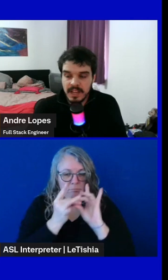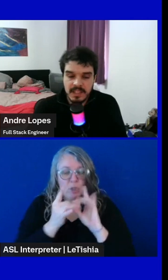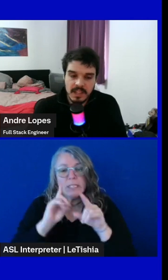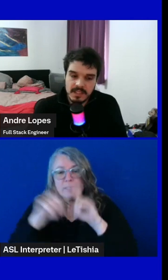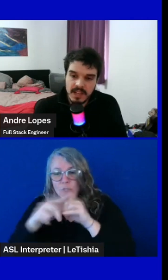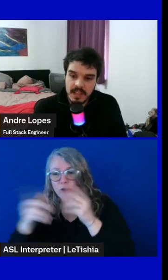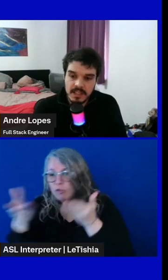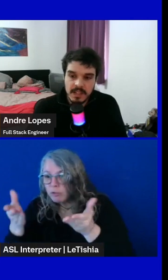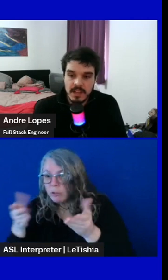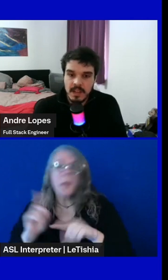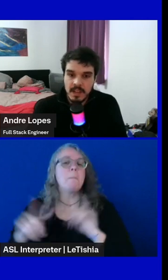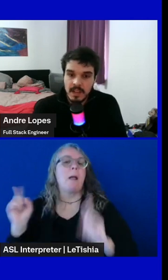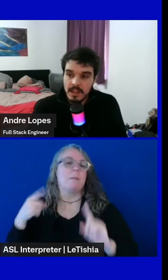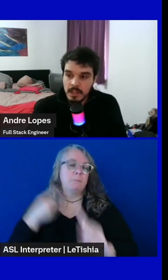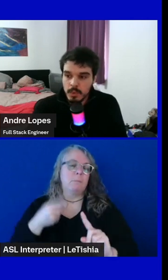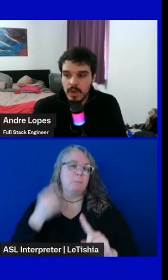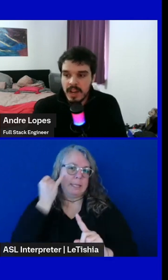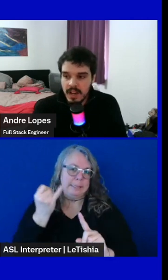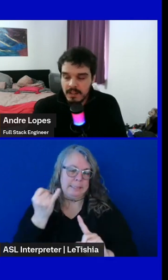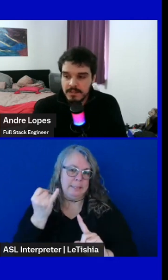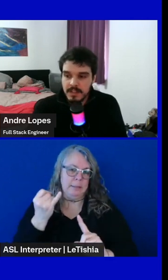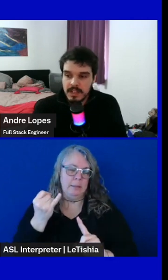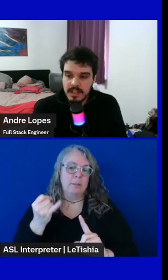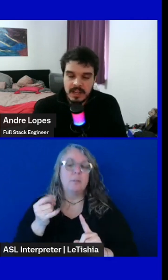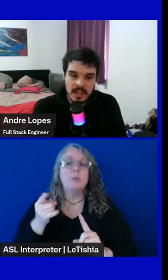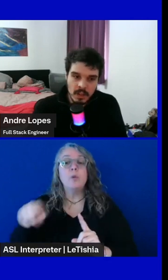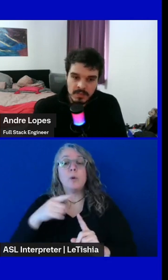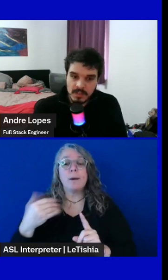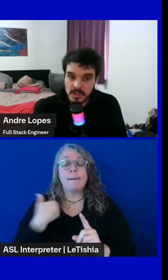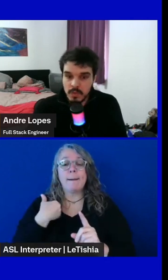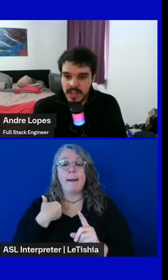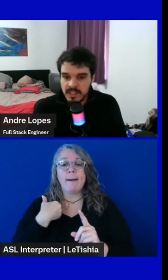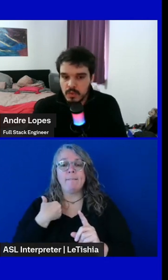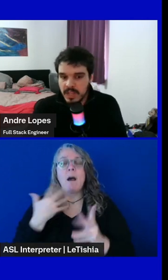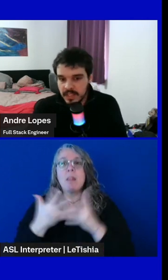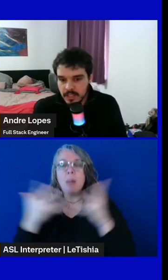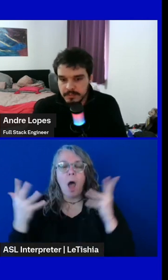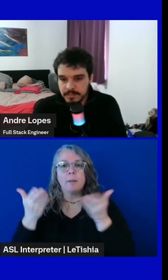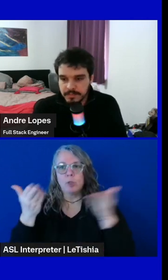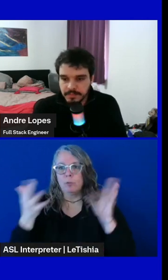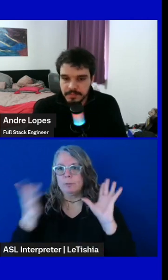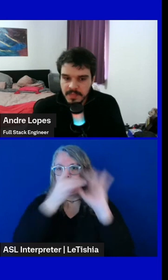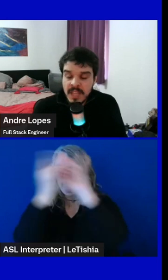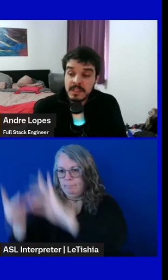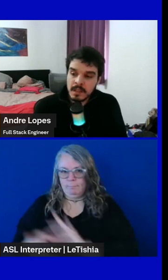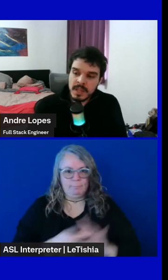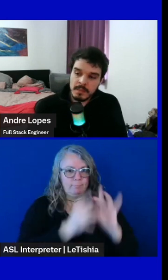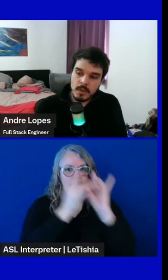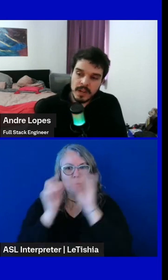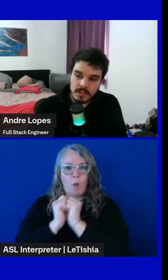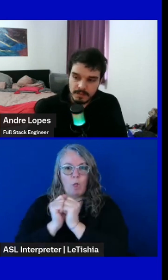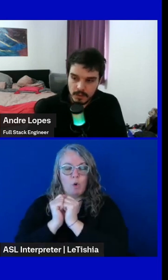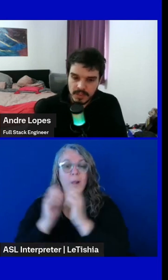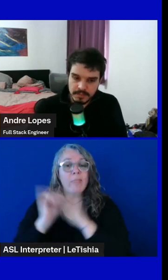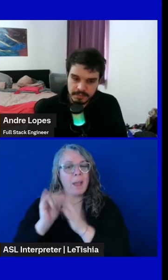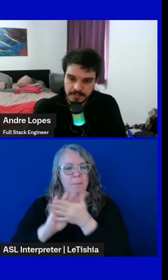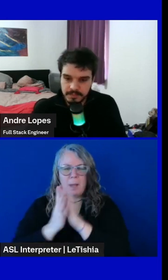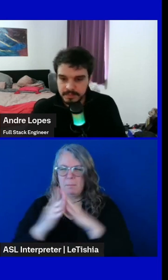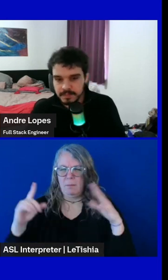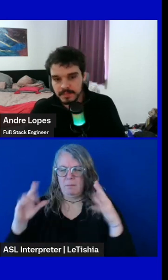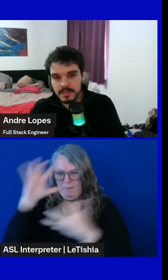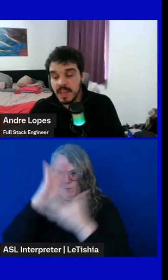but the idea is that you will have a lot of services connecting together, and this can become quite